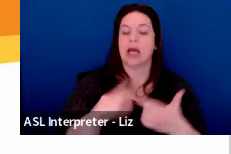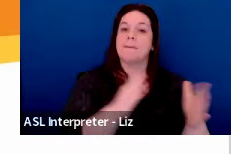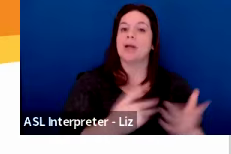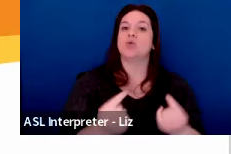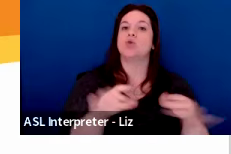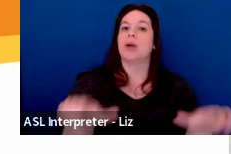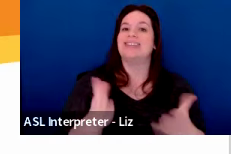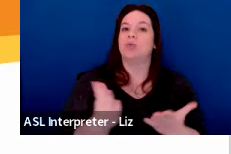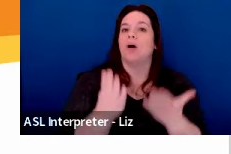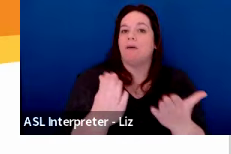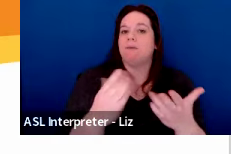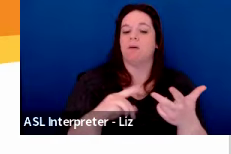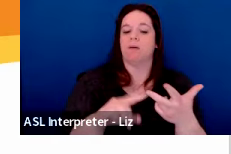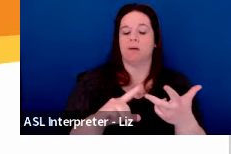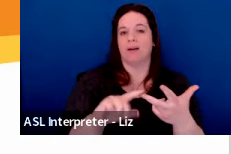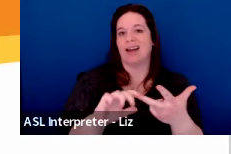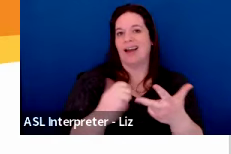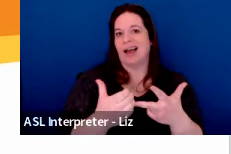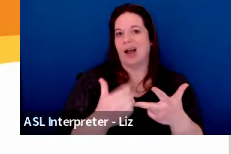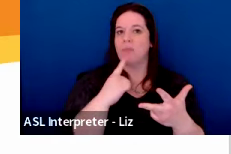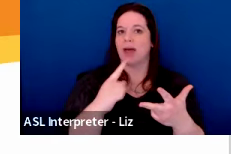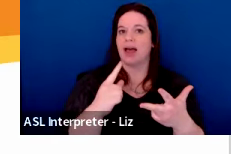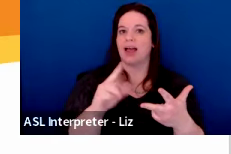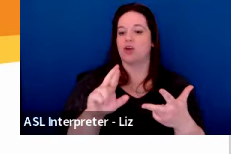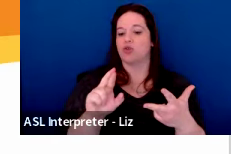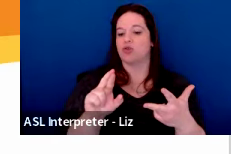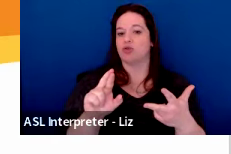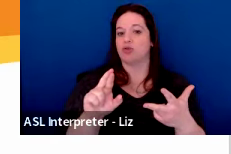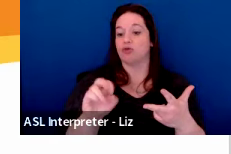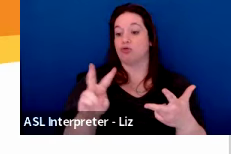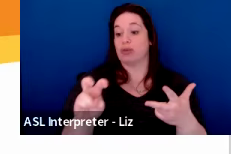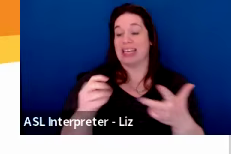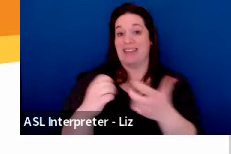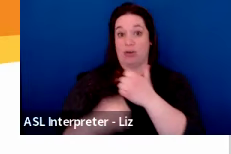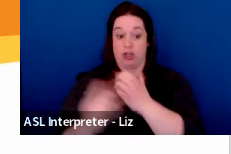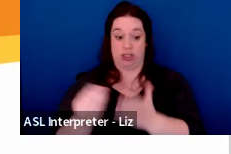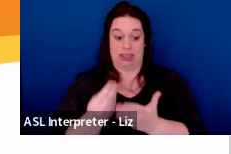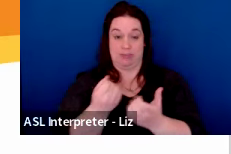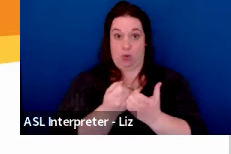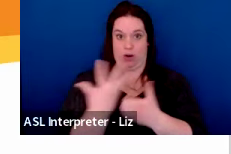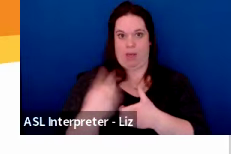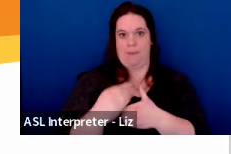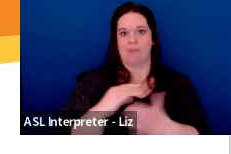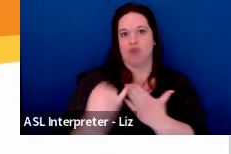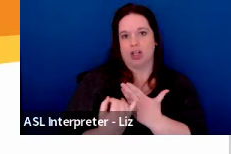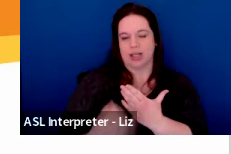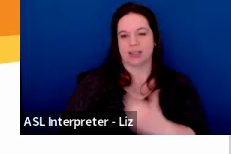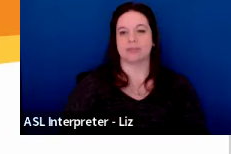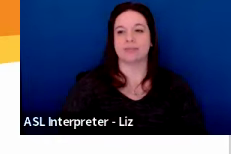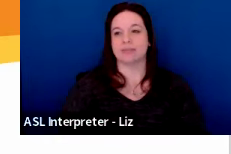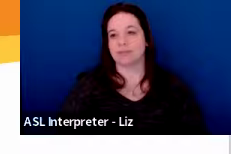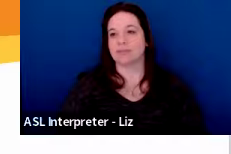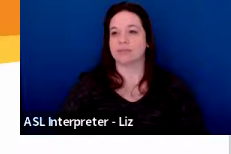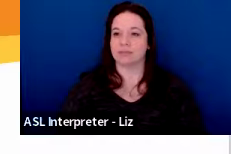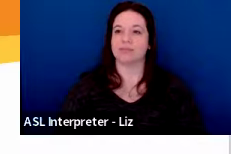you offering, and how the refunding support is going to be part of your project. We suggest that you